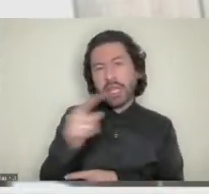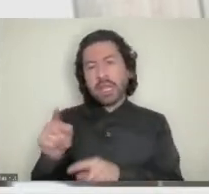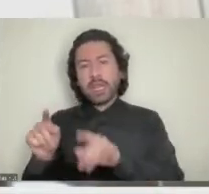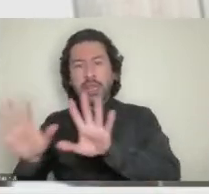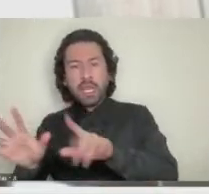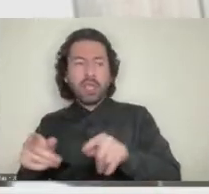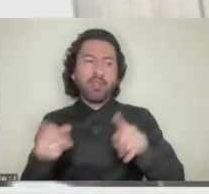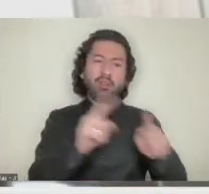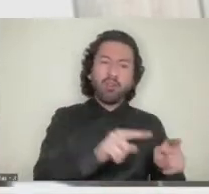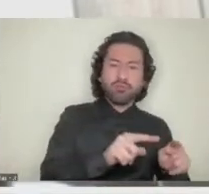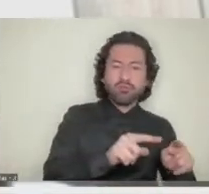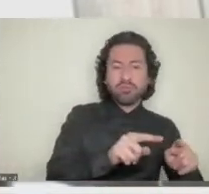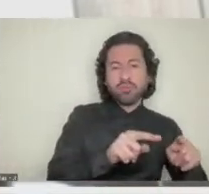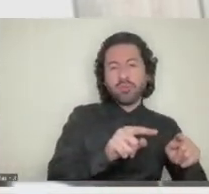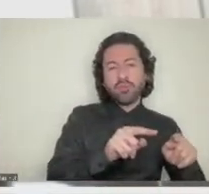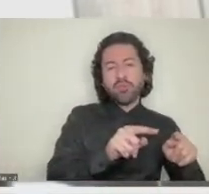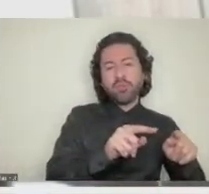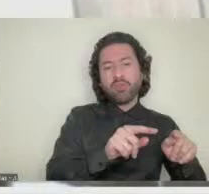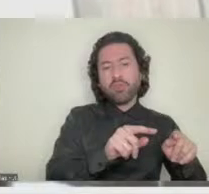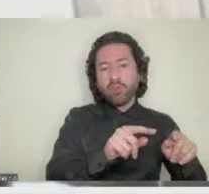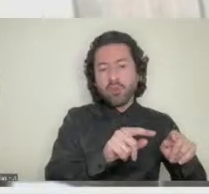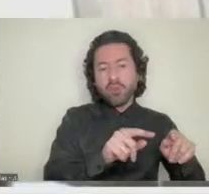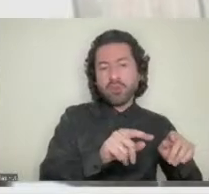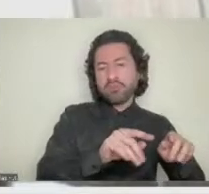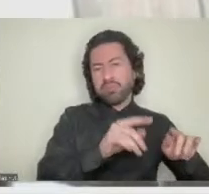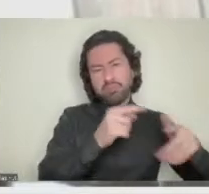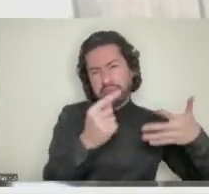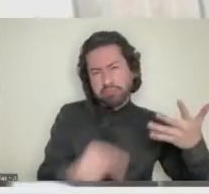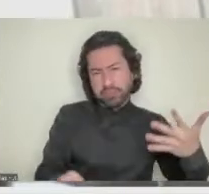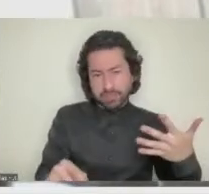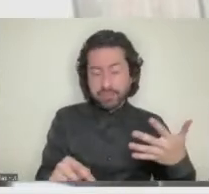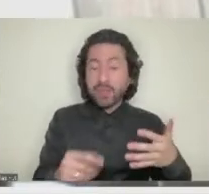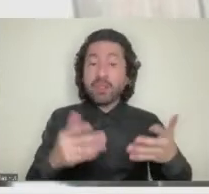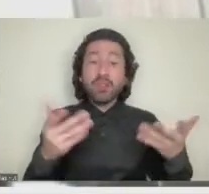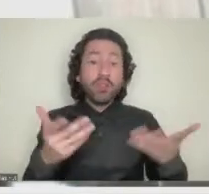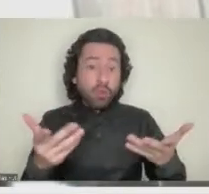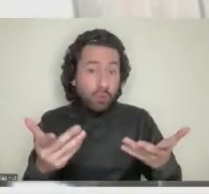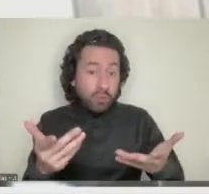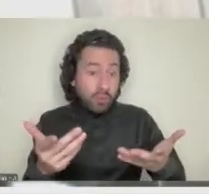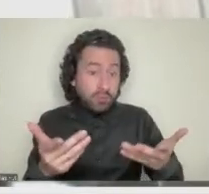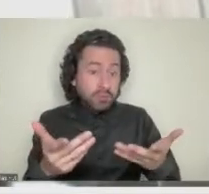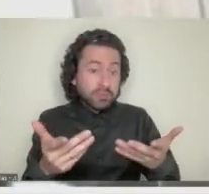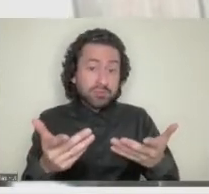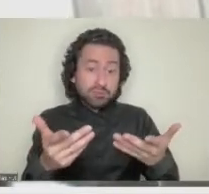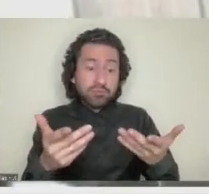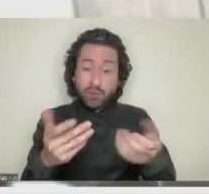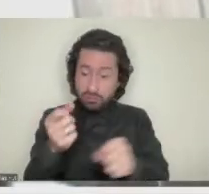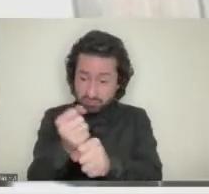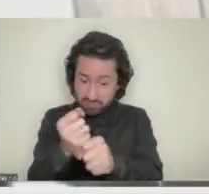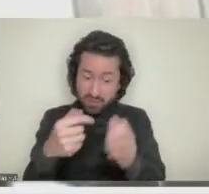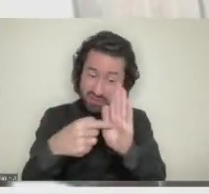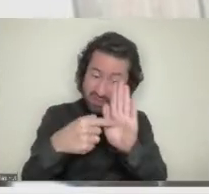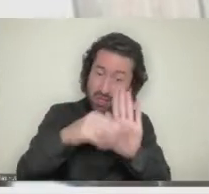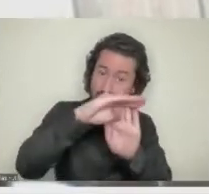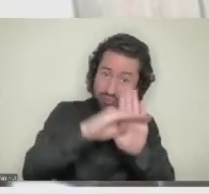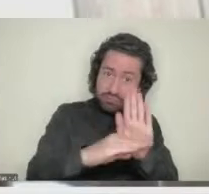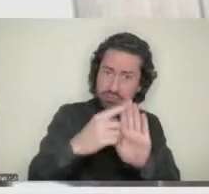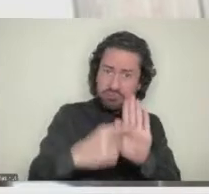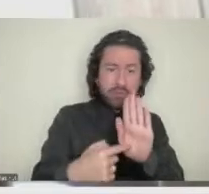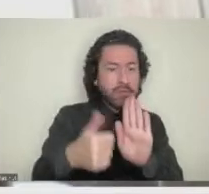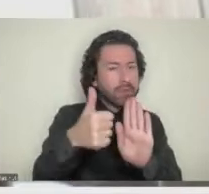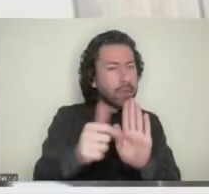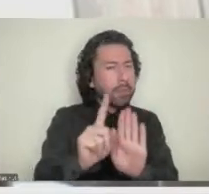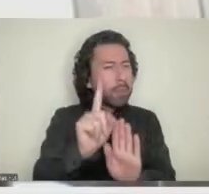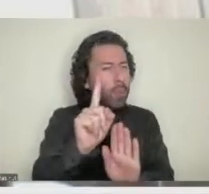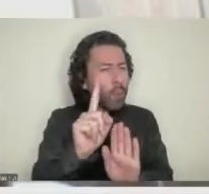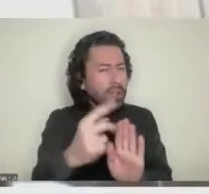percentile versus 10, or the 85-15. used by economists. But also